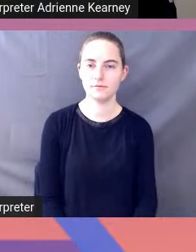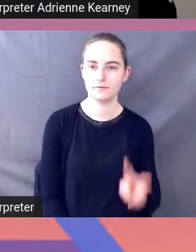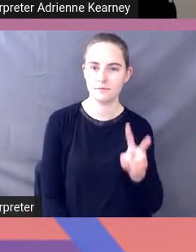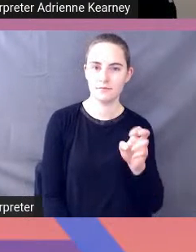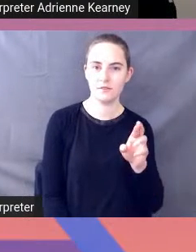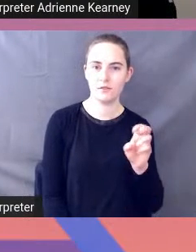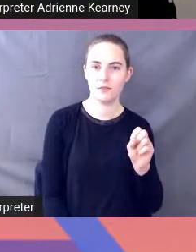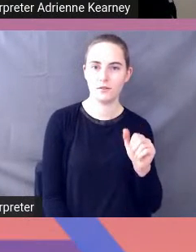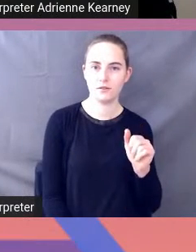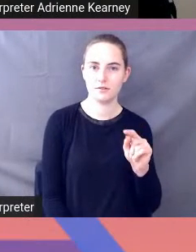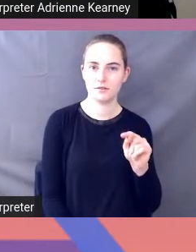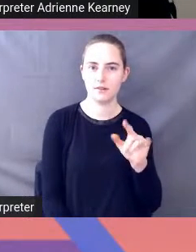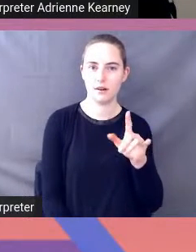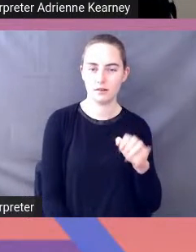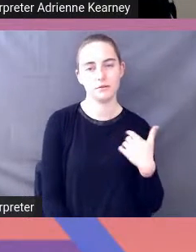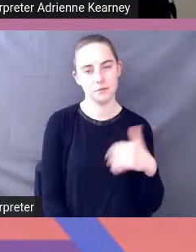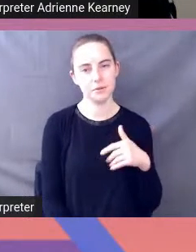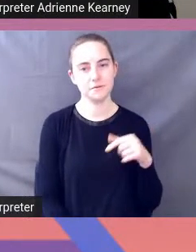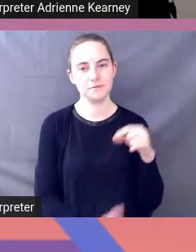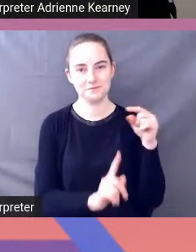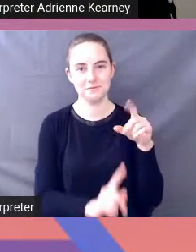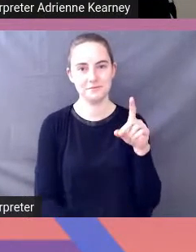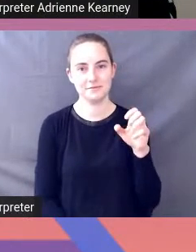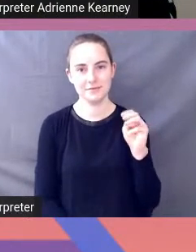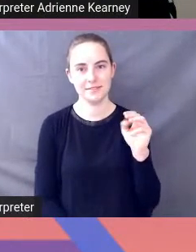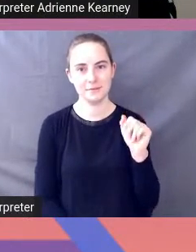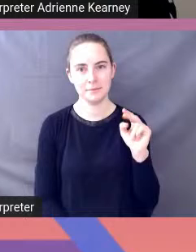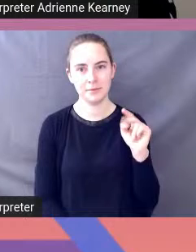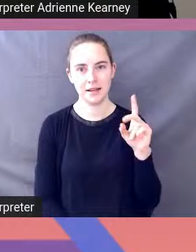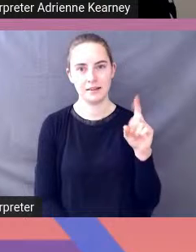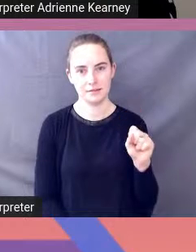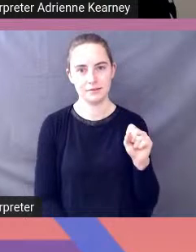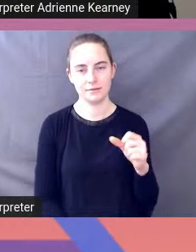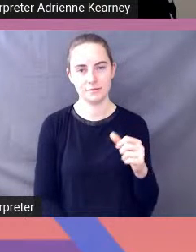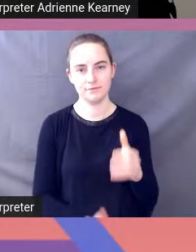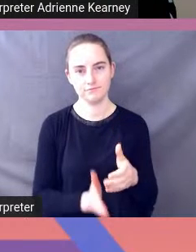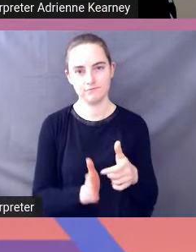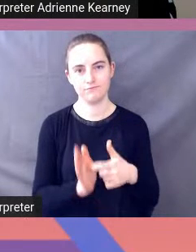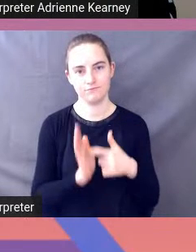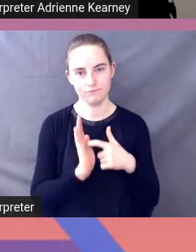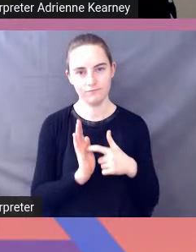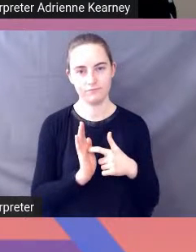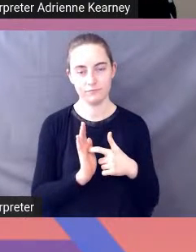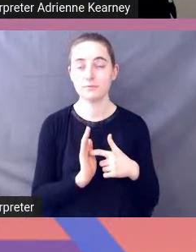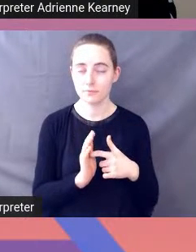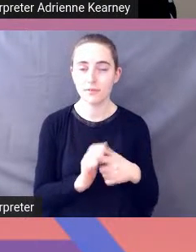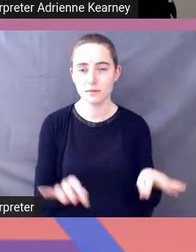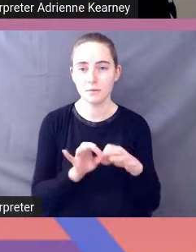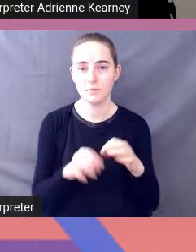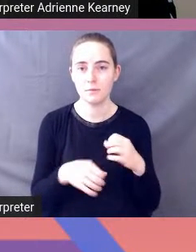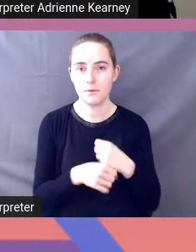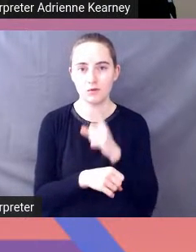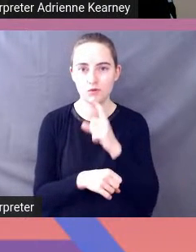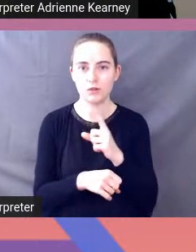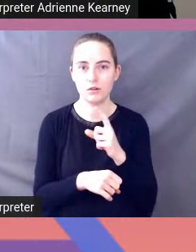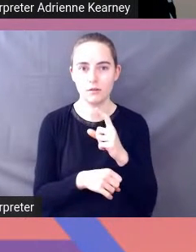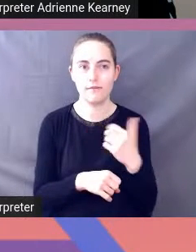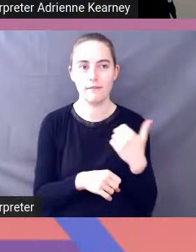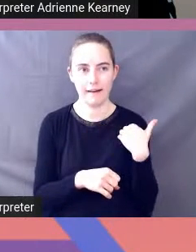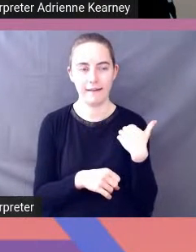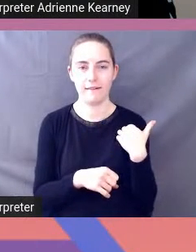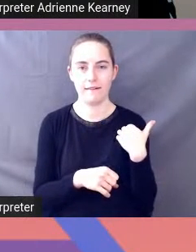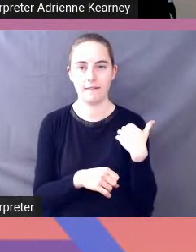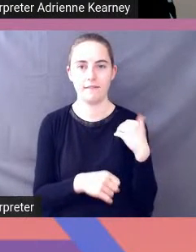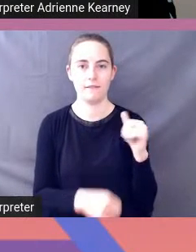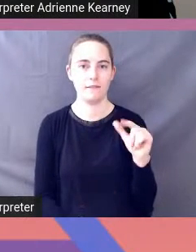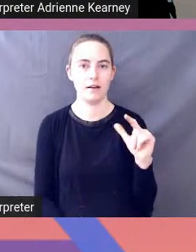think it's important to make sure that there's an alignment. So I don't want to work